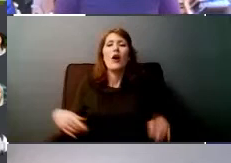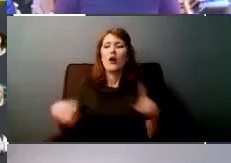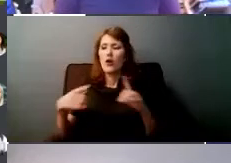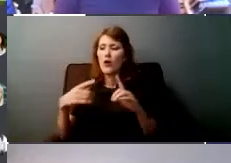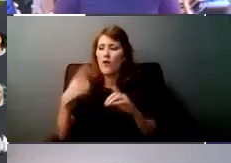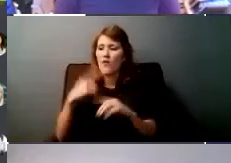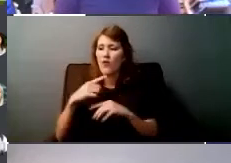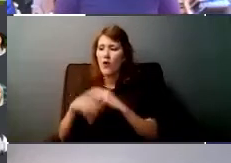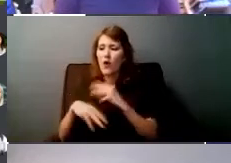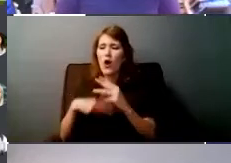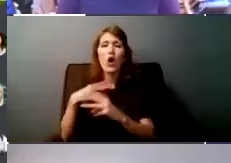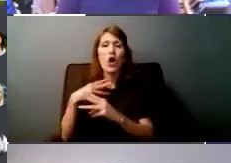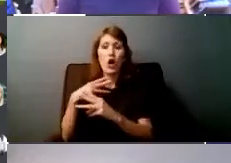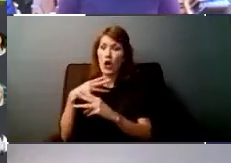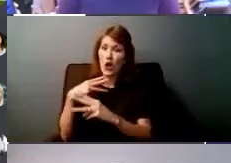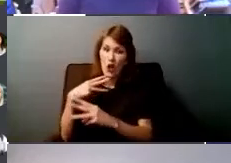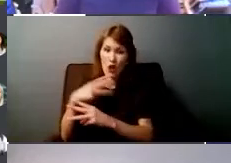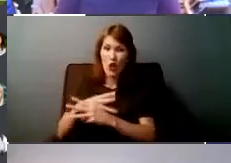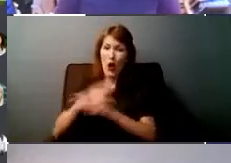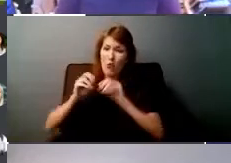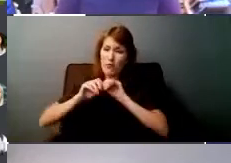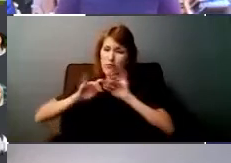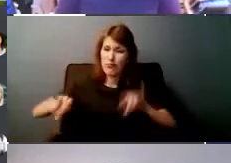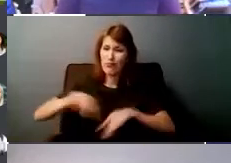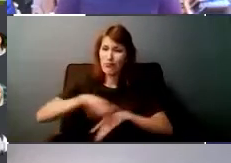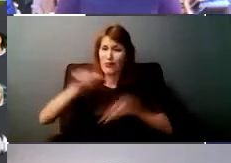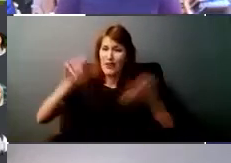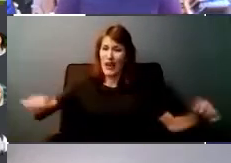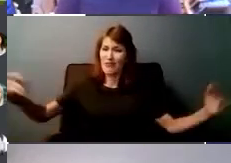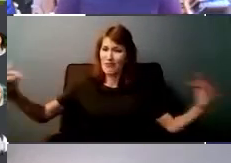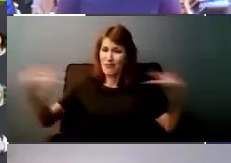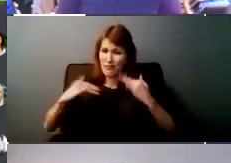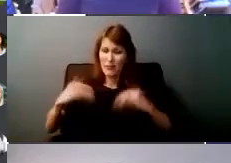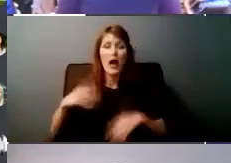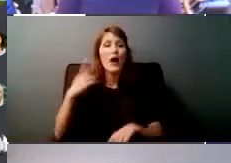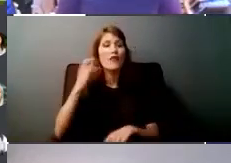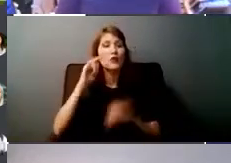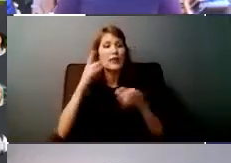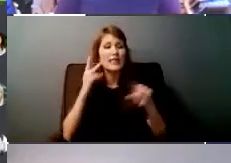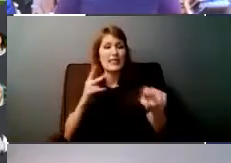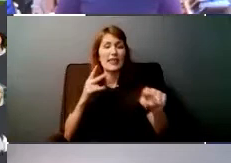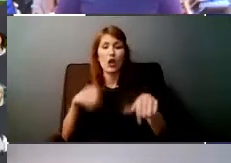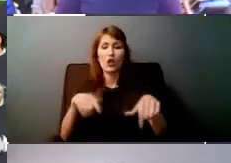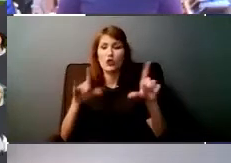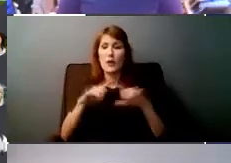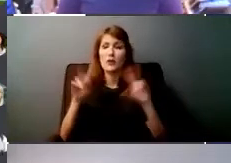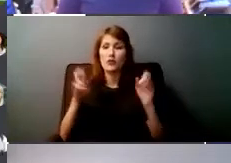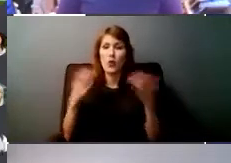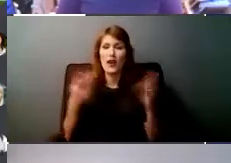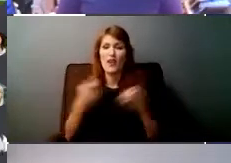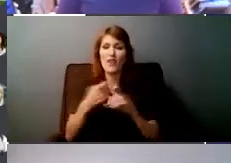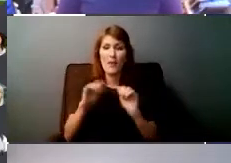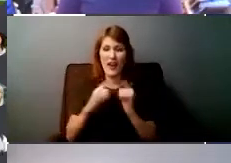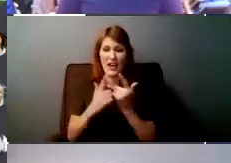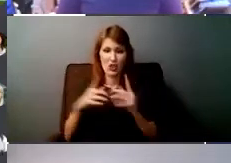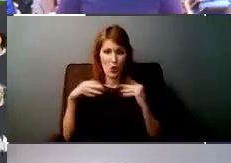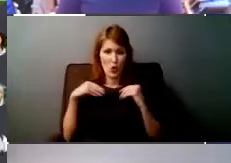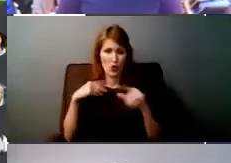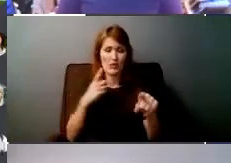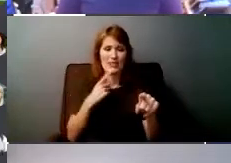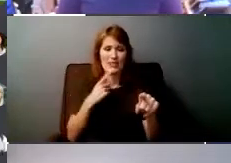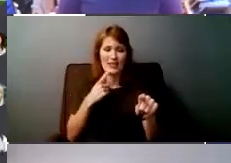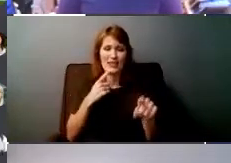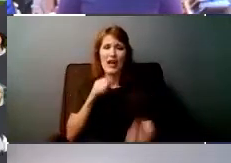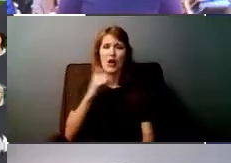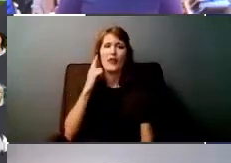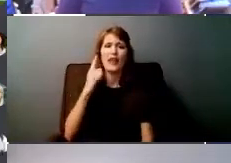And I don't know if you can see it on your screen, but there is a quote here from an agency owner, and she says, "I don't think I felt this good